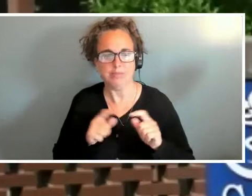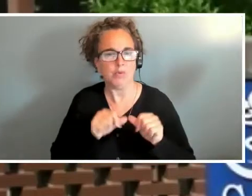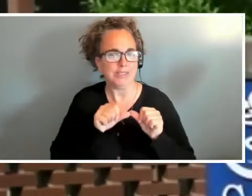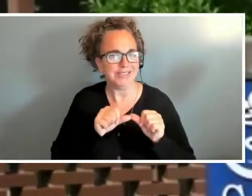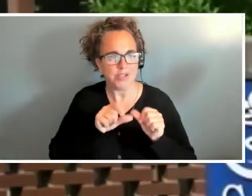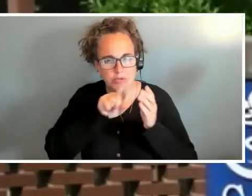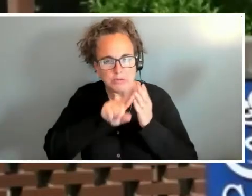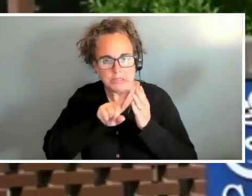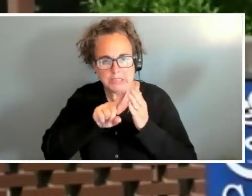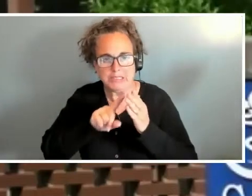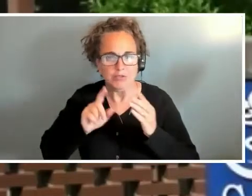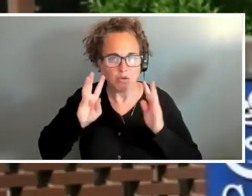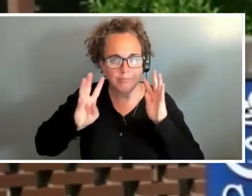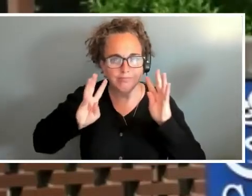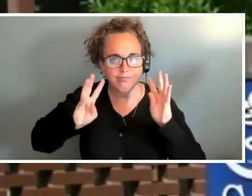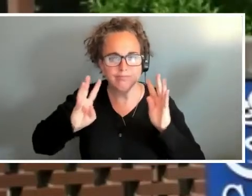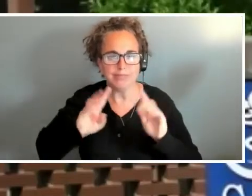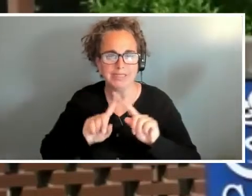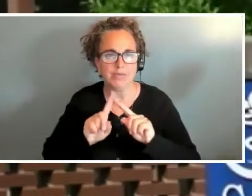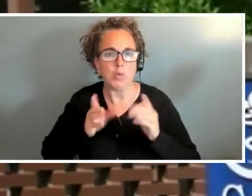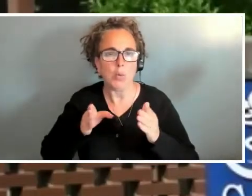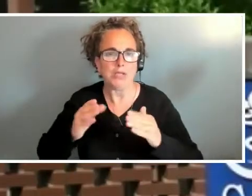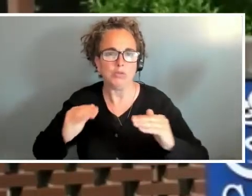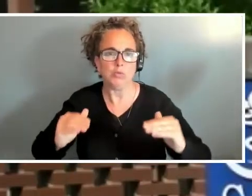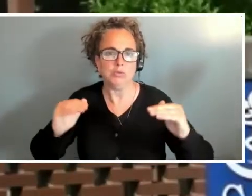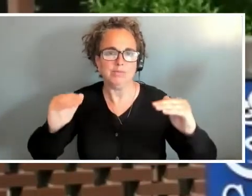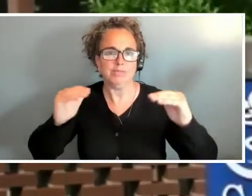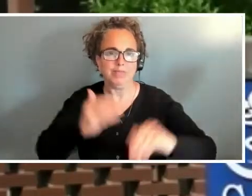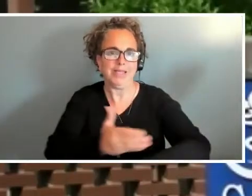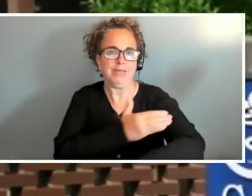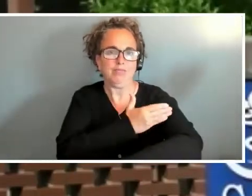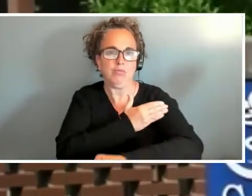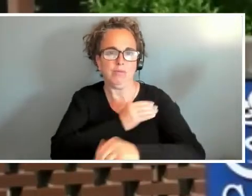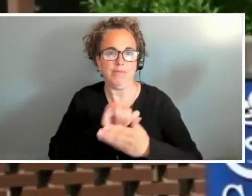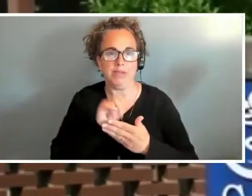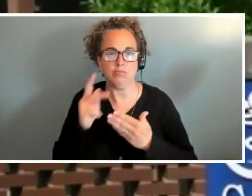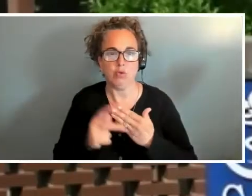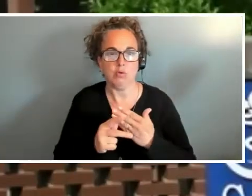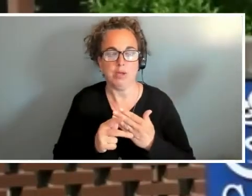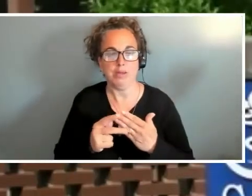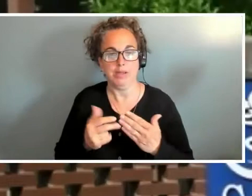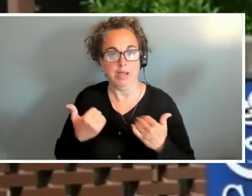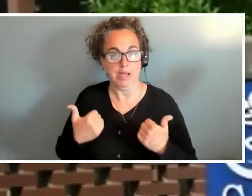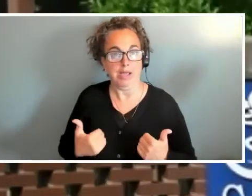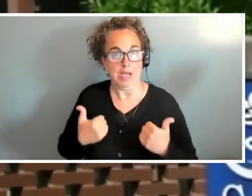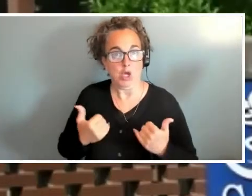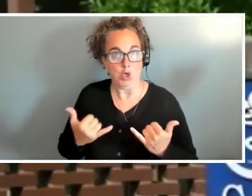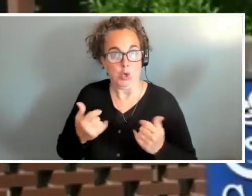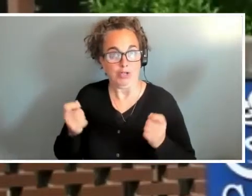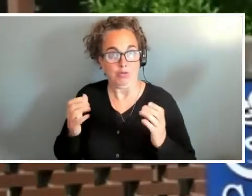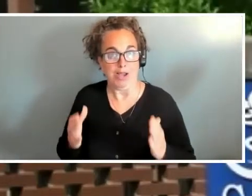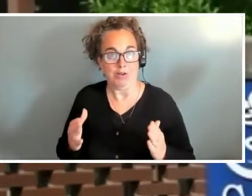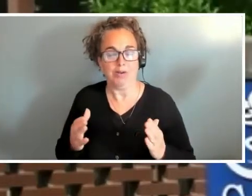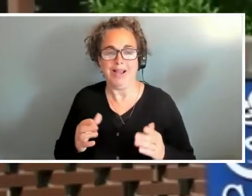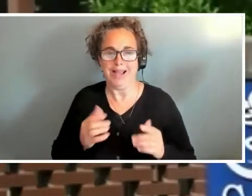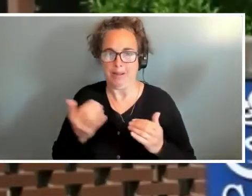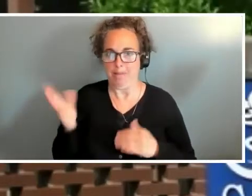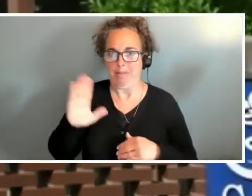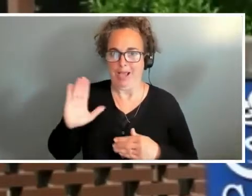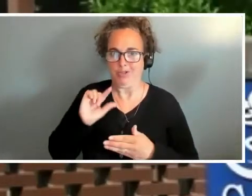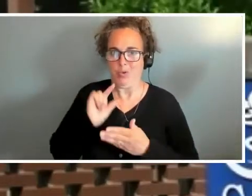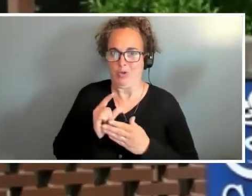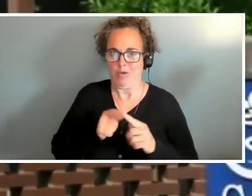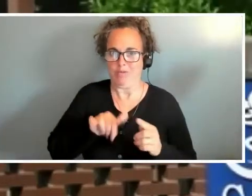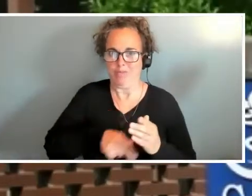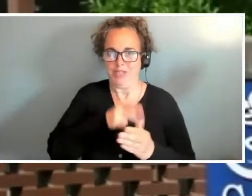improve and advance the program. As the current director and a past graduate of the Faculty Development Program, Dr.